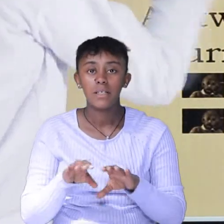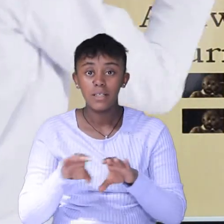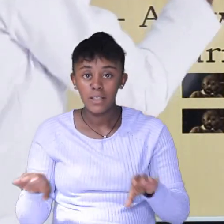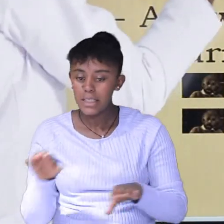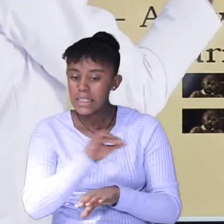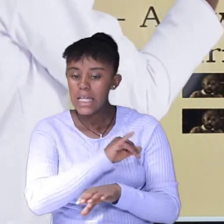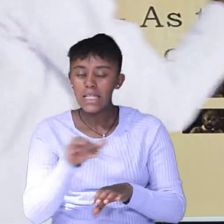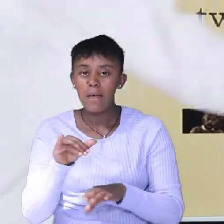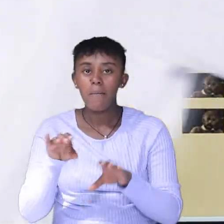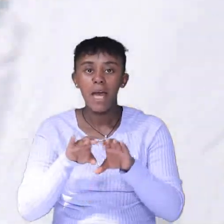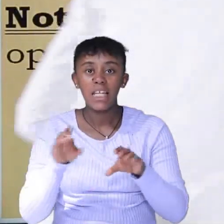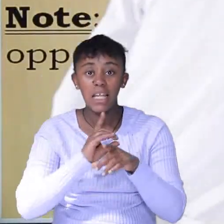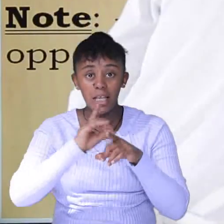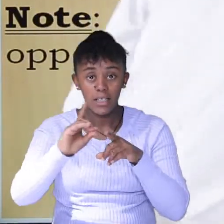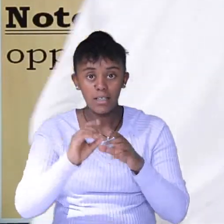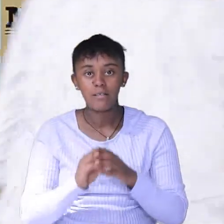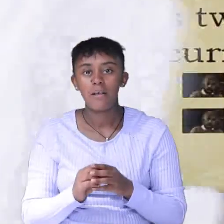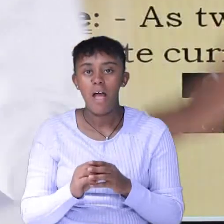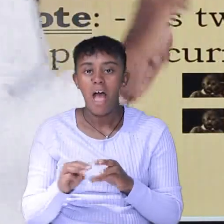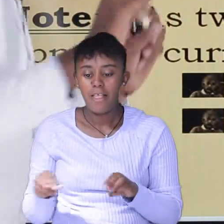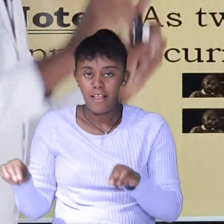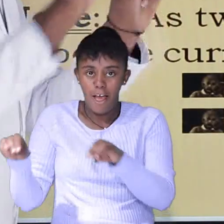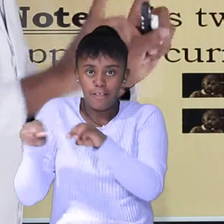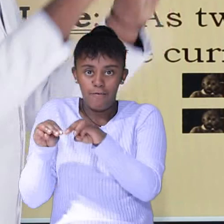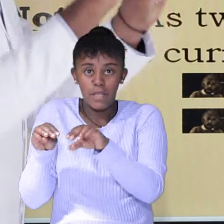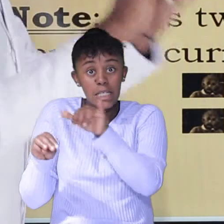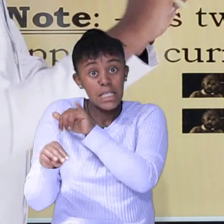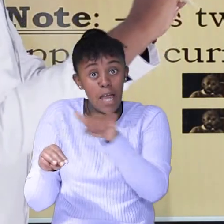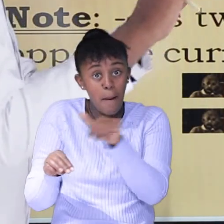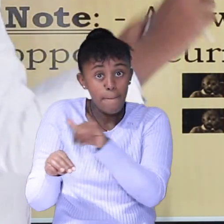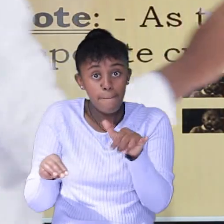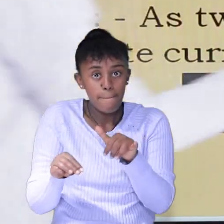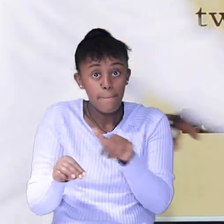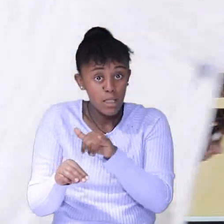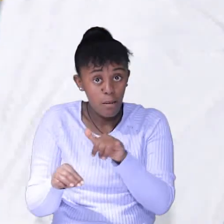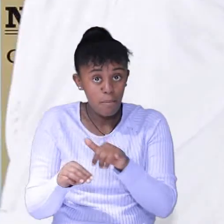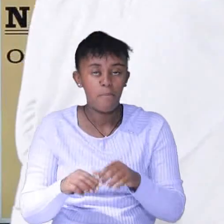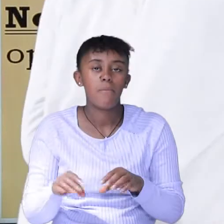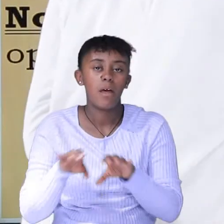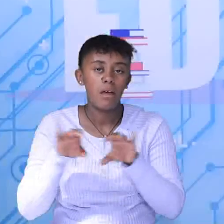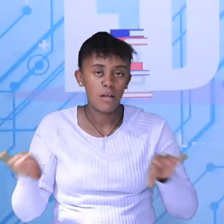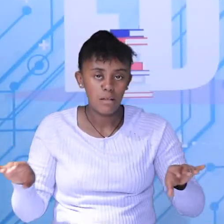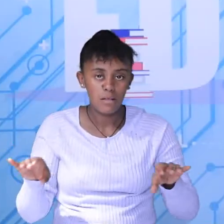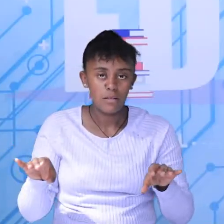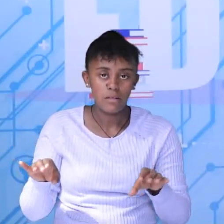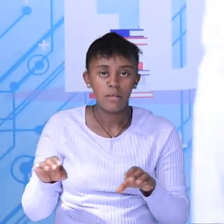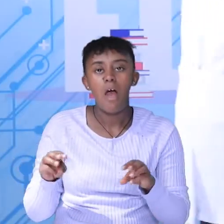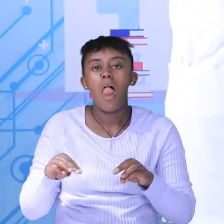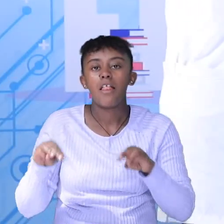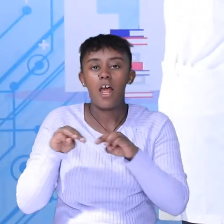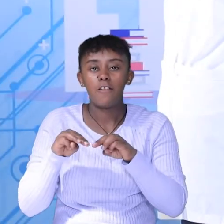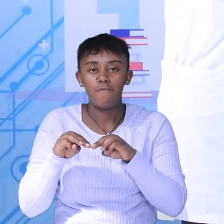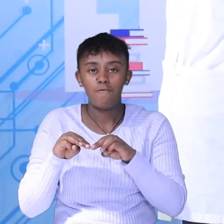the same current direction, they have attractive force. When they have the same current direction force, they have an attractive